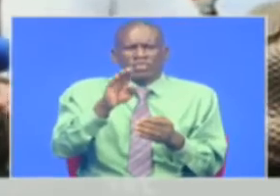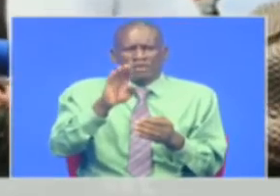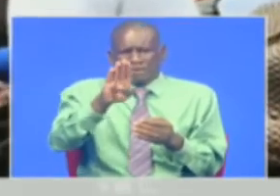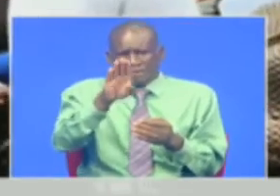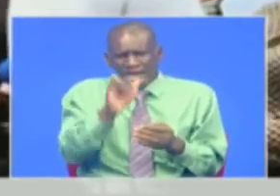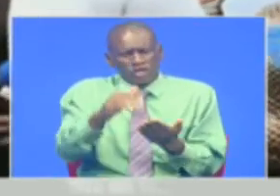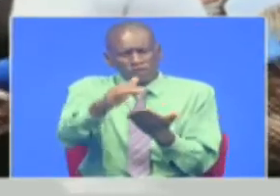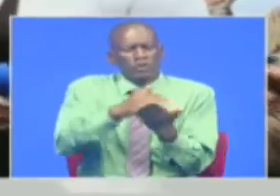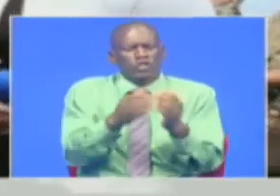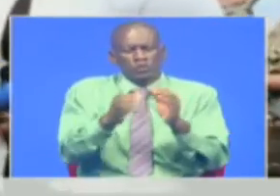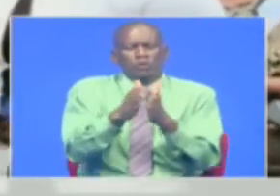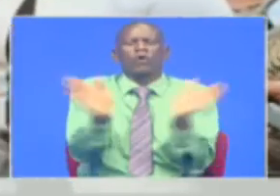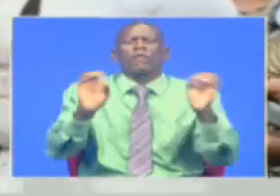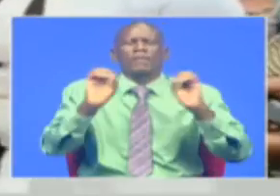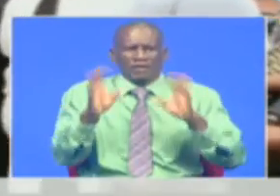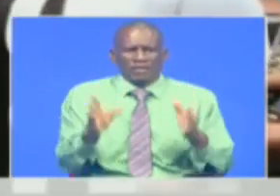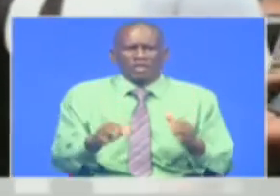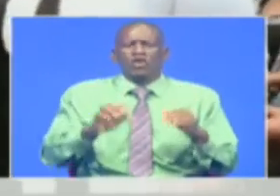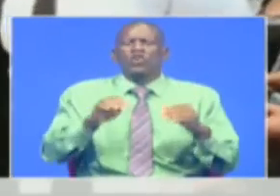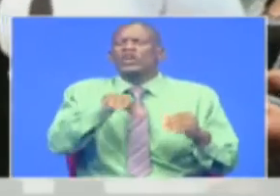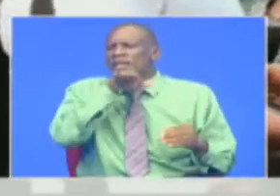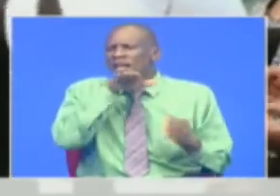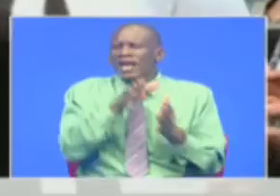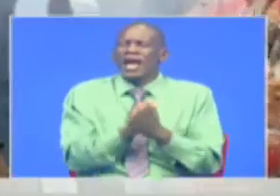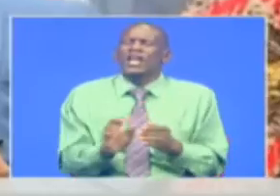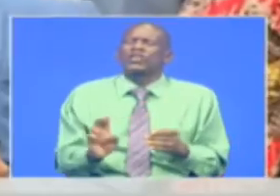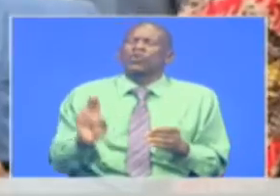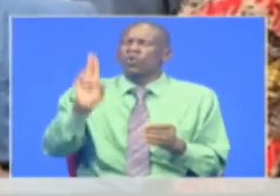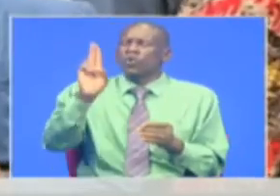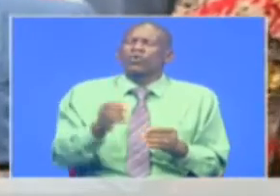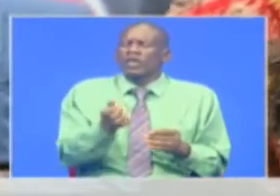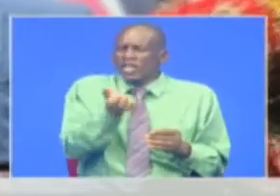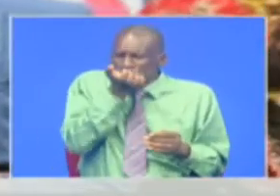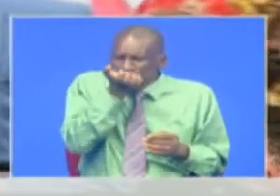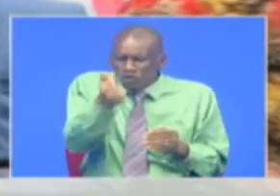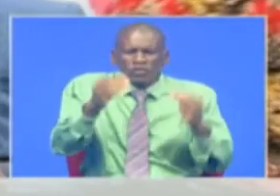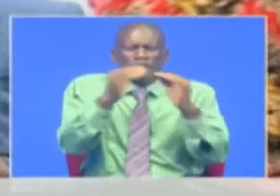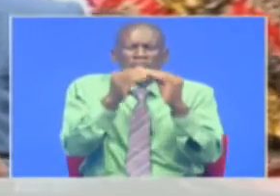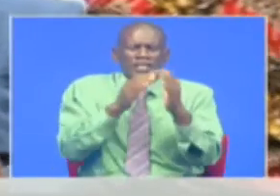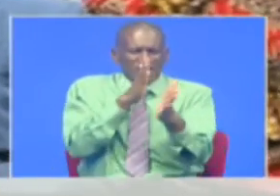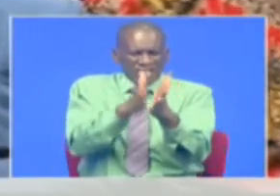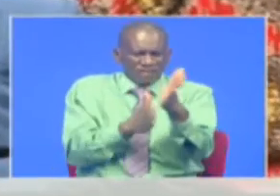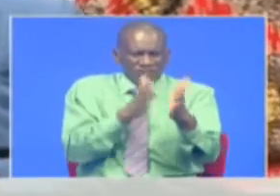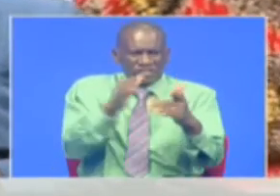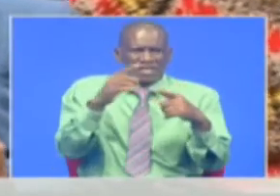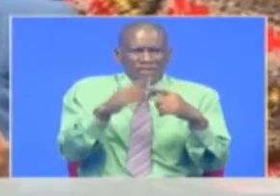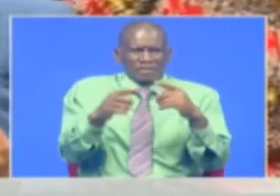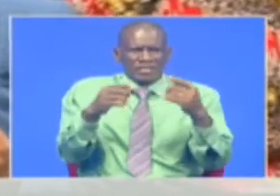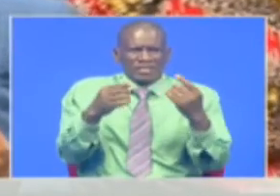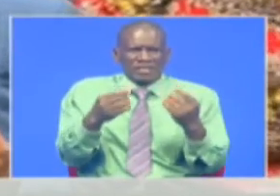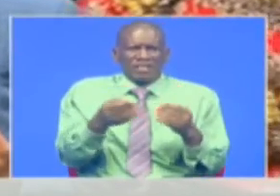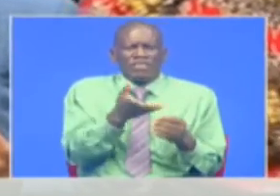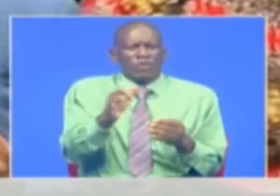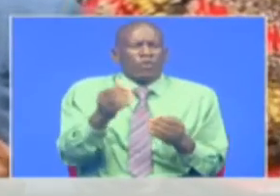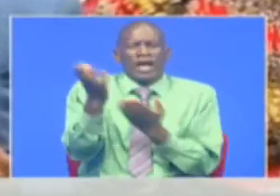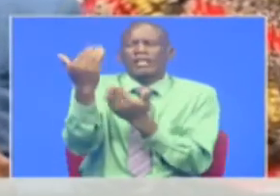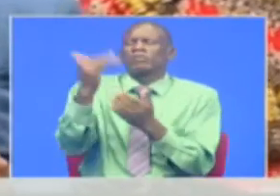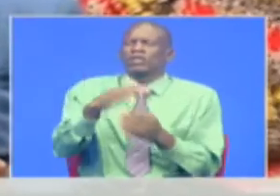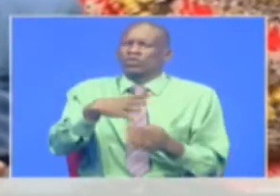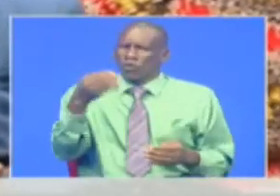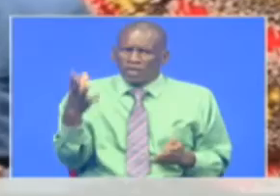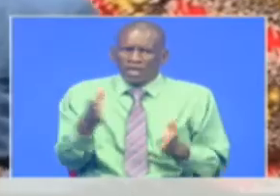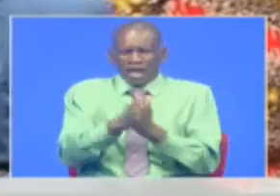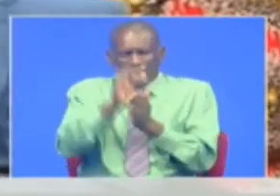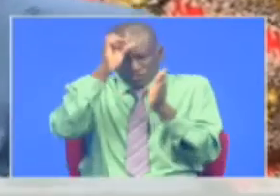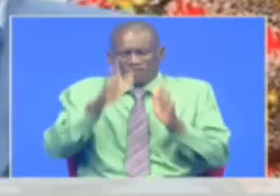and President Uhuru Kenyatta snubbed the meeting in Naivasha, even though their attendance had been widely publicized and the governors had